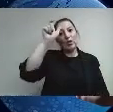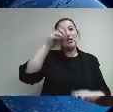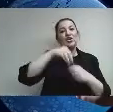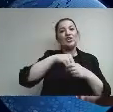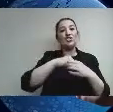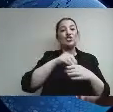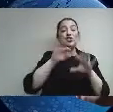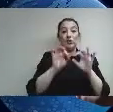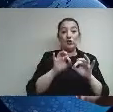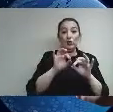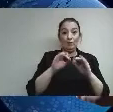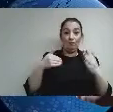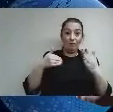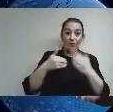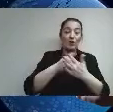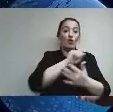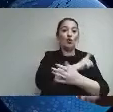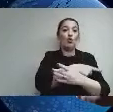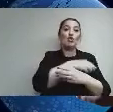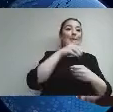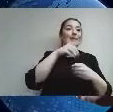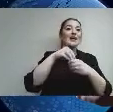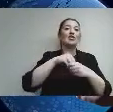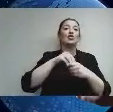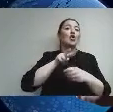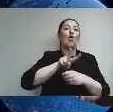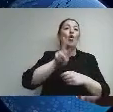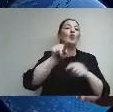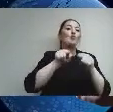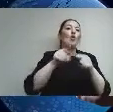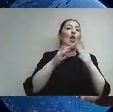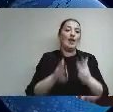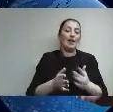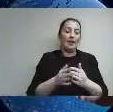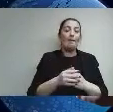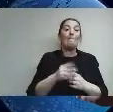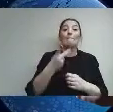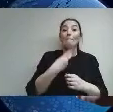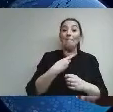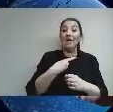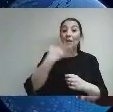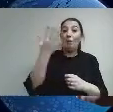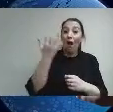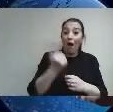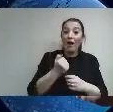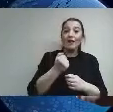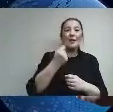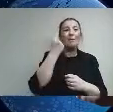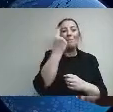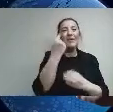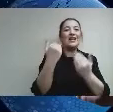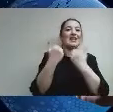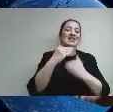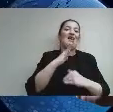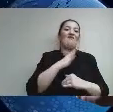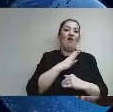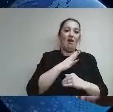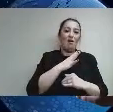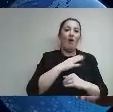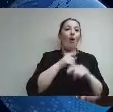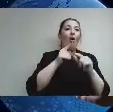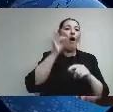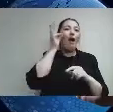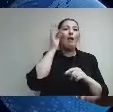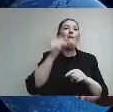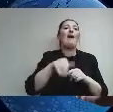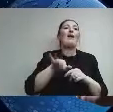empowered in Turkey. There's only one support that I received. I always say that I didn't receive any investment, but when I was working